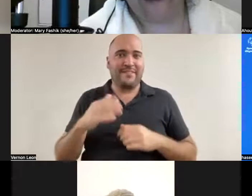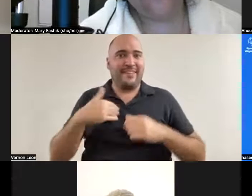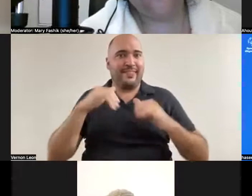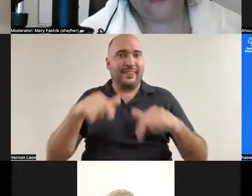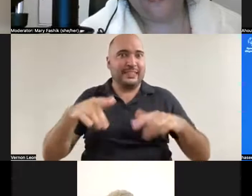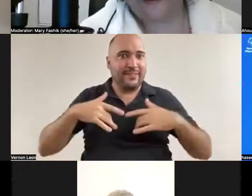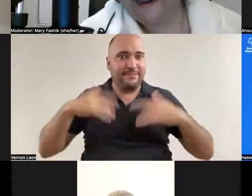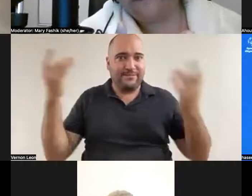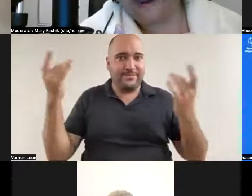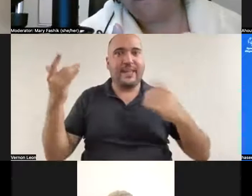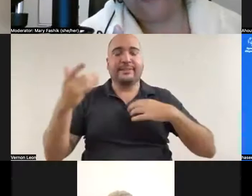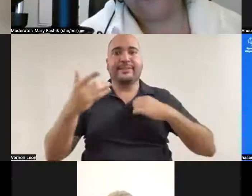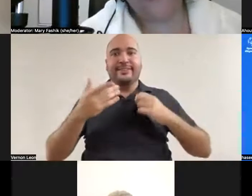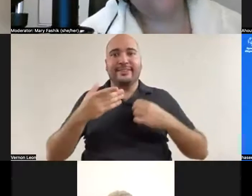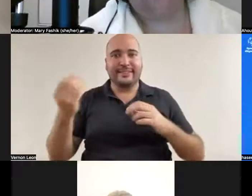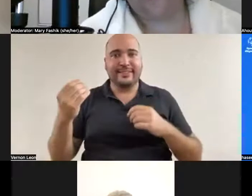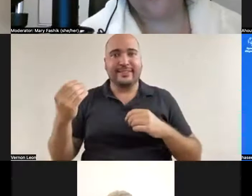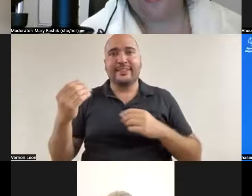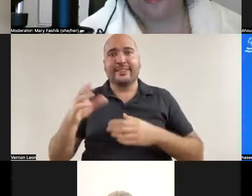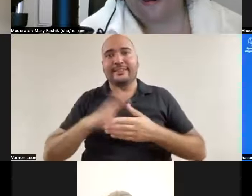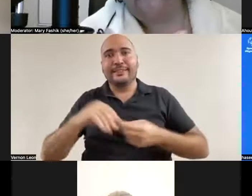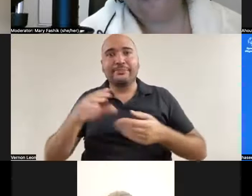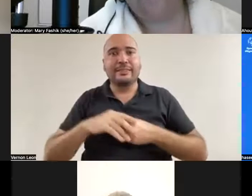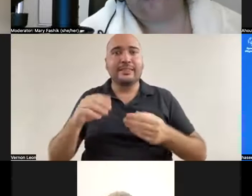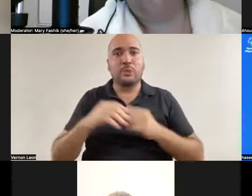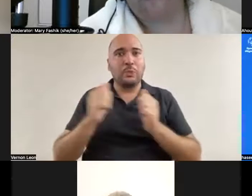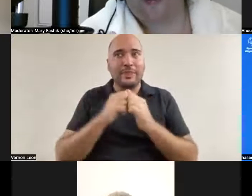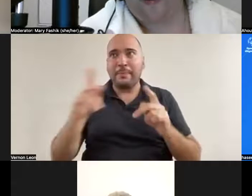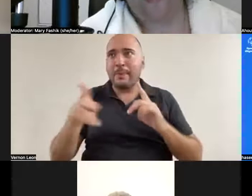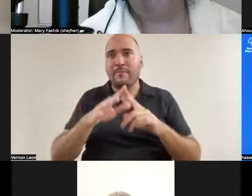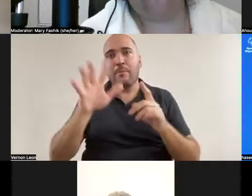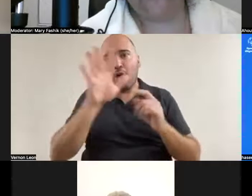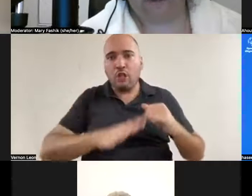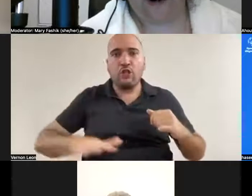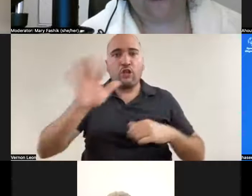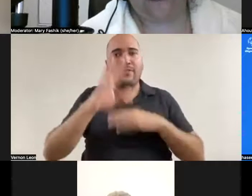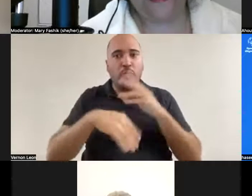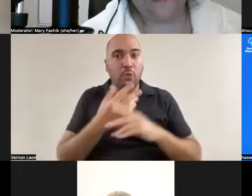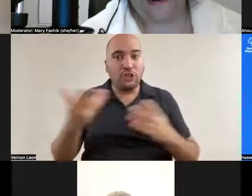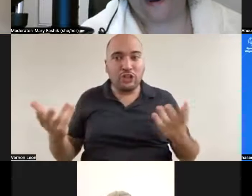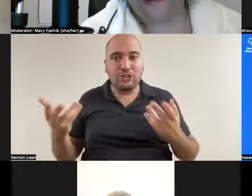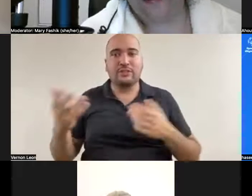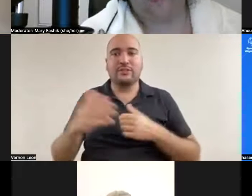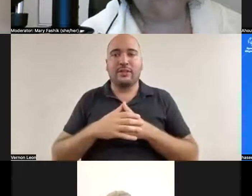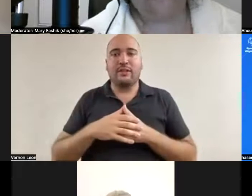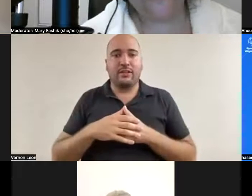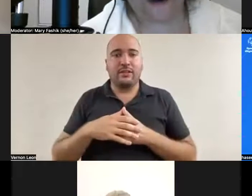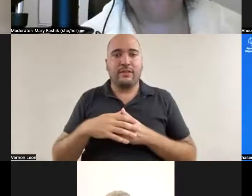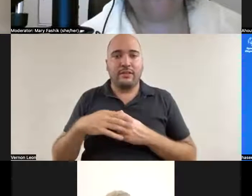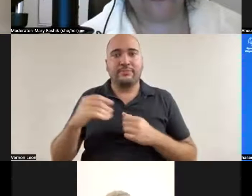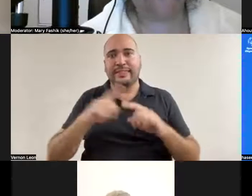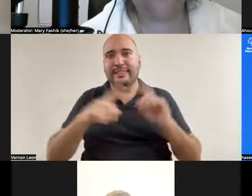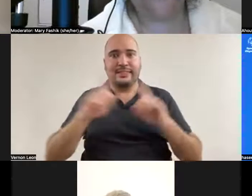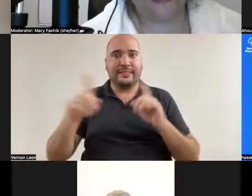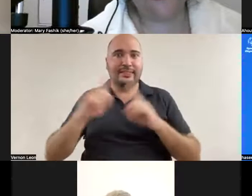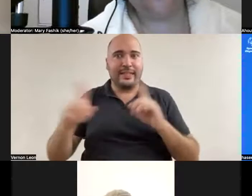this event and speak with people from all over the world at all different times